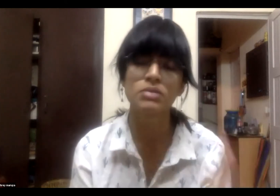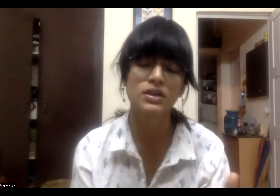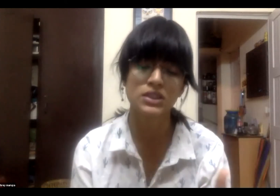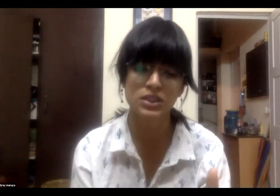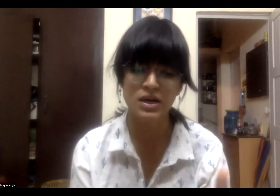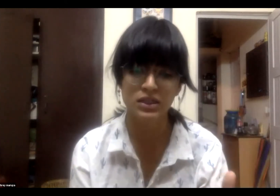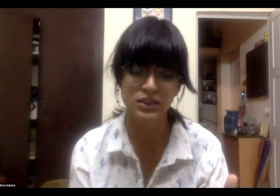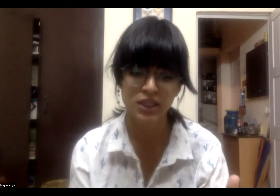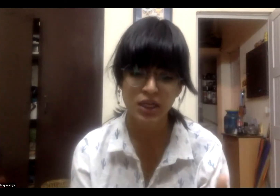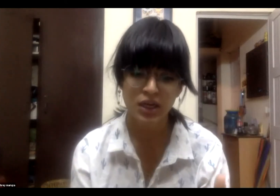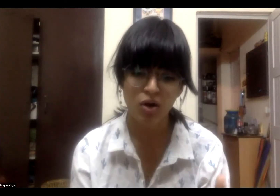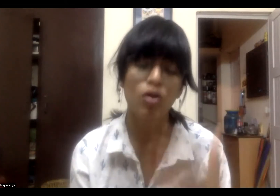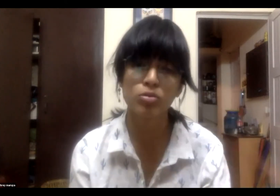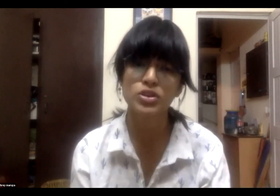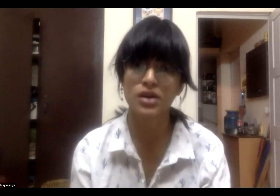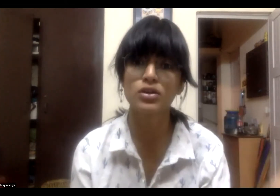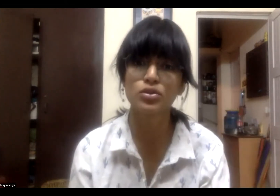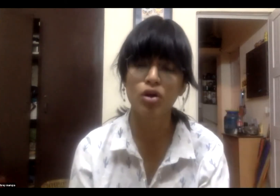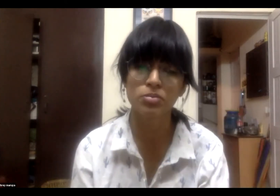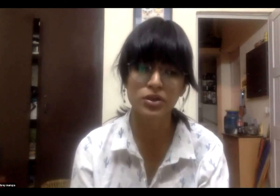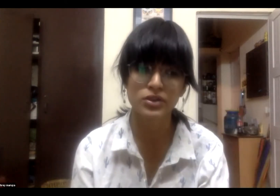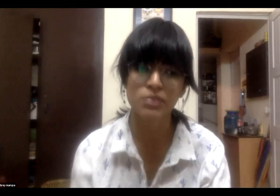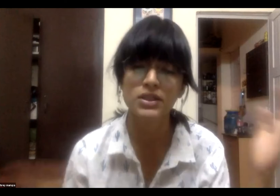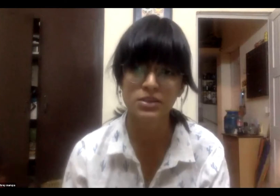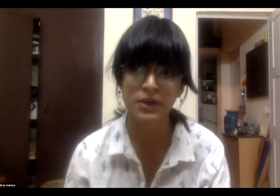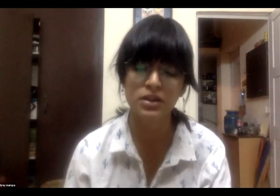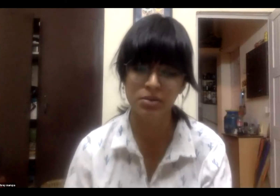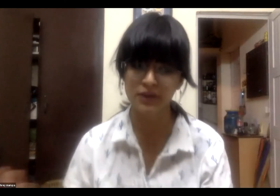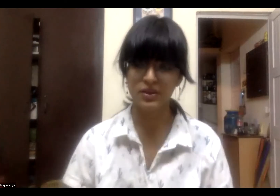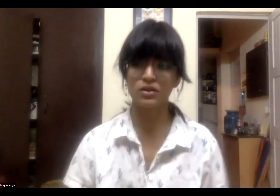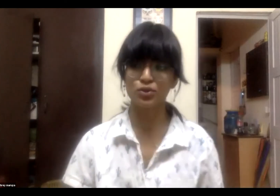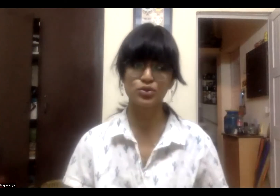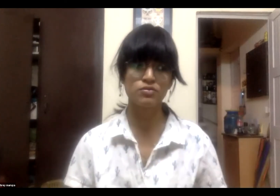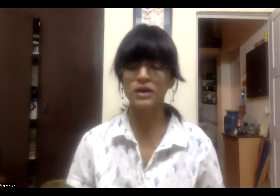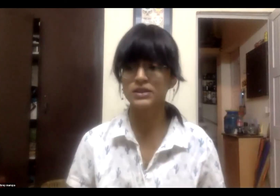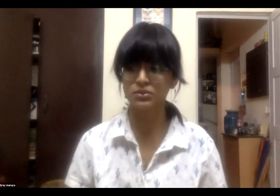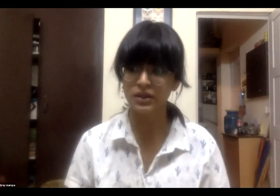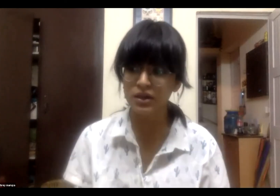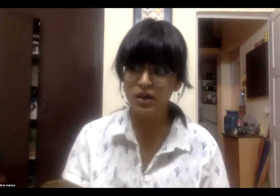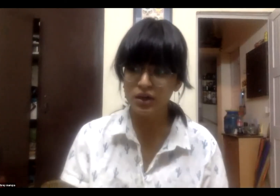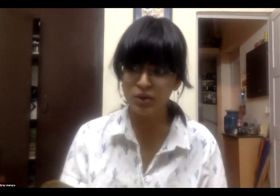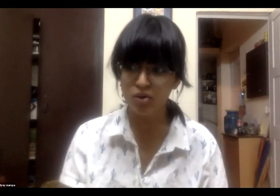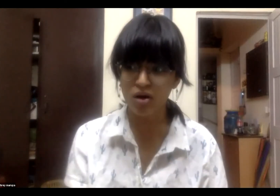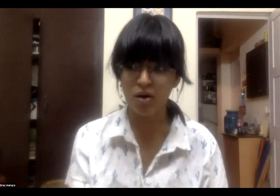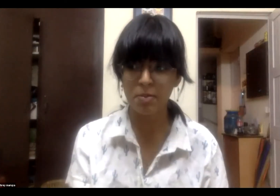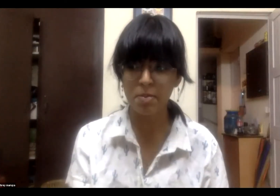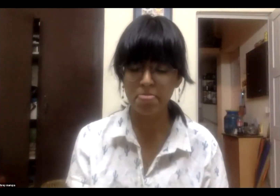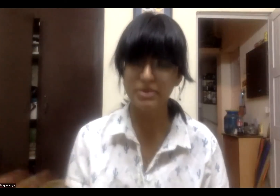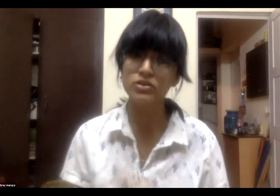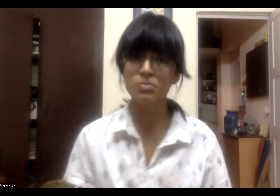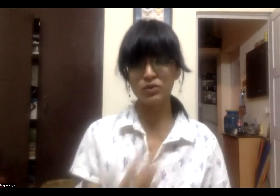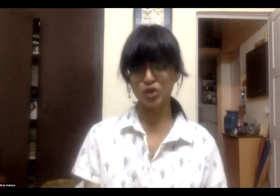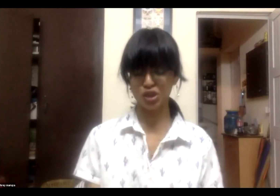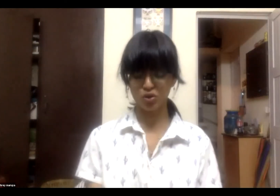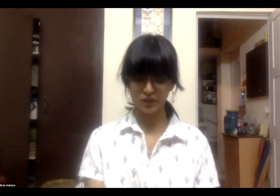reveres Swaminathan as almost akin to God, because amongst the Peel, they believe that those who've passed away, you know,